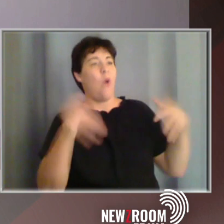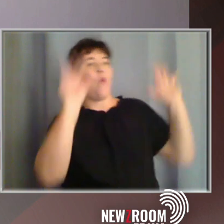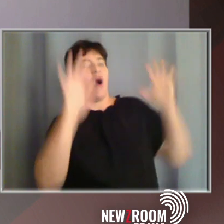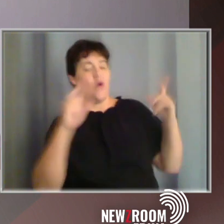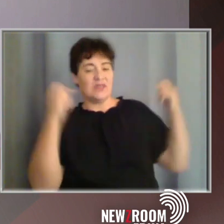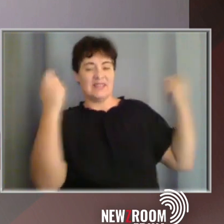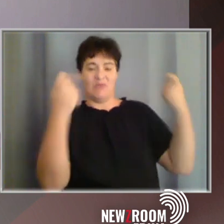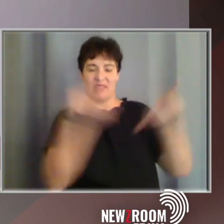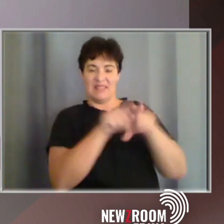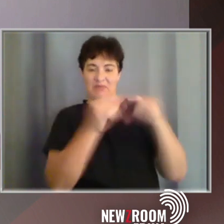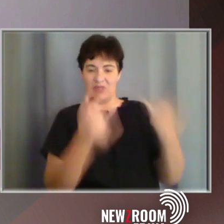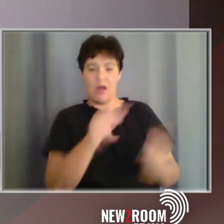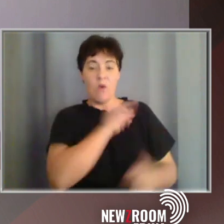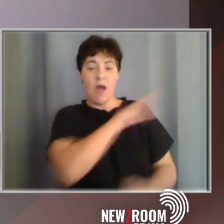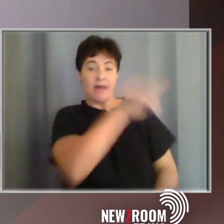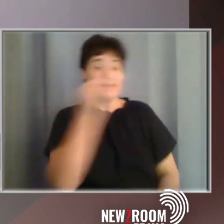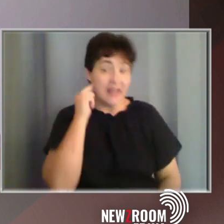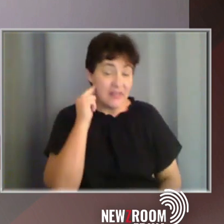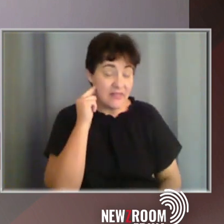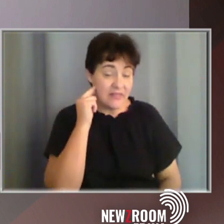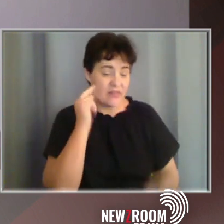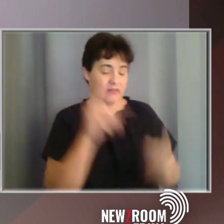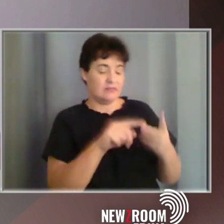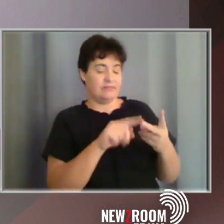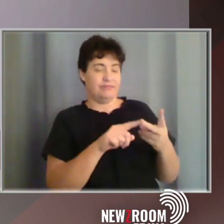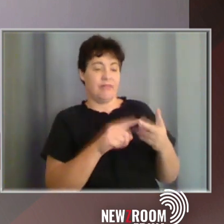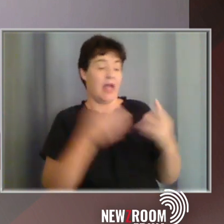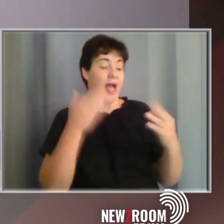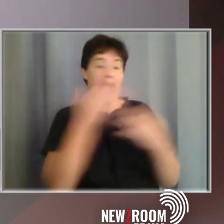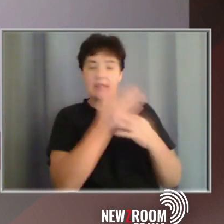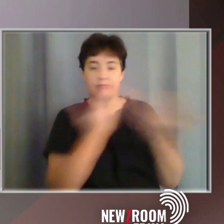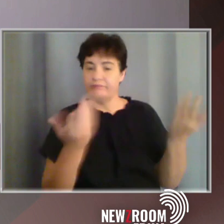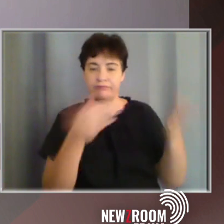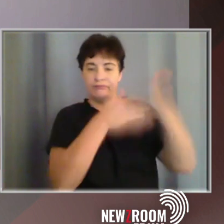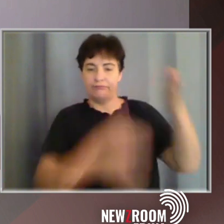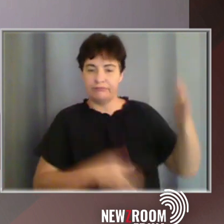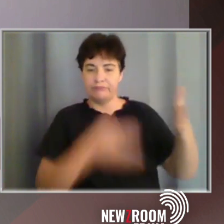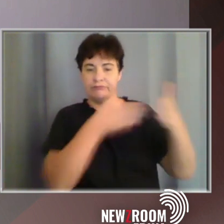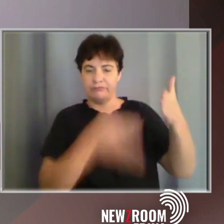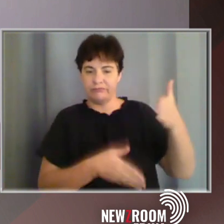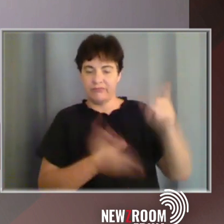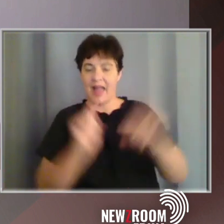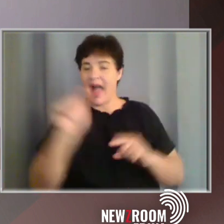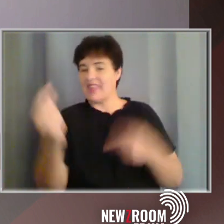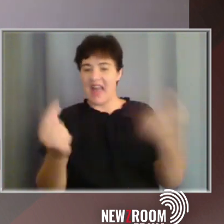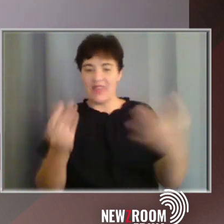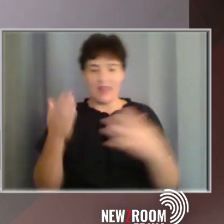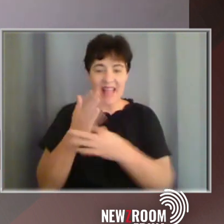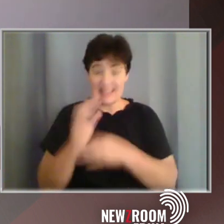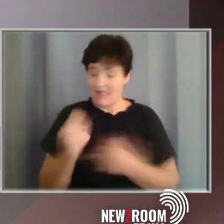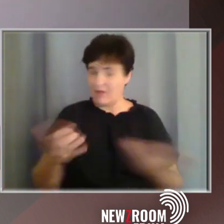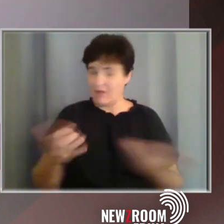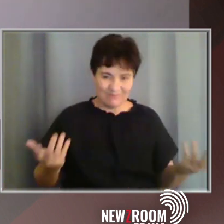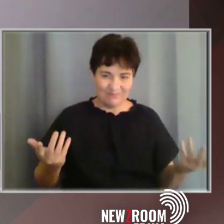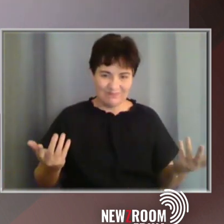But because he's deaf and there wasn't accessibility for him to be on other platforms, therefore, you